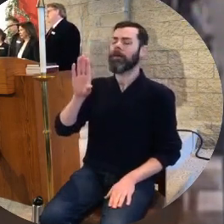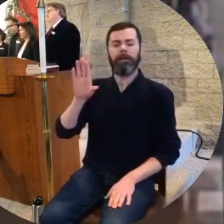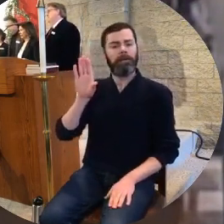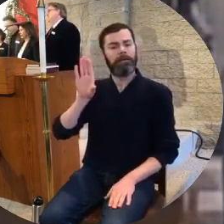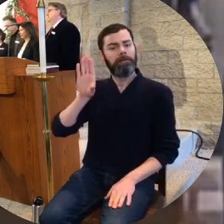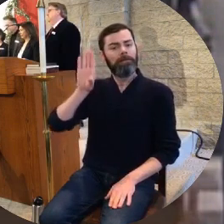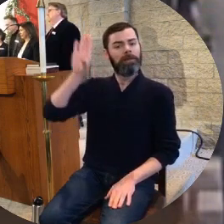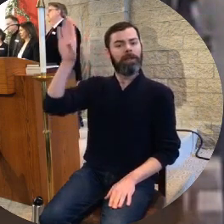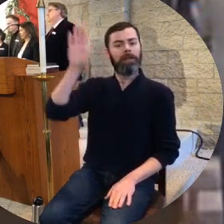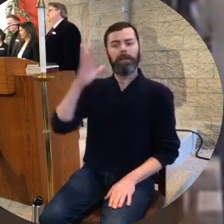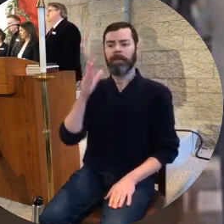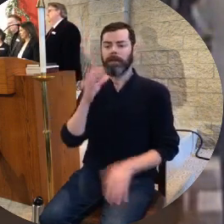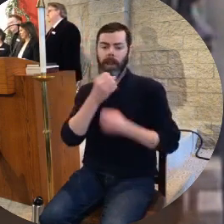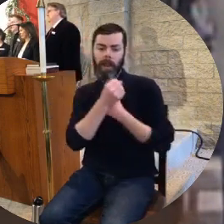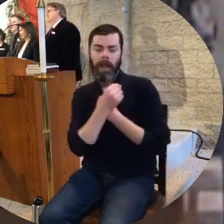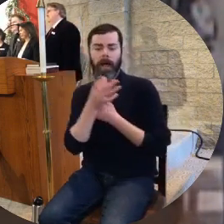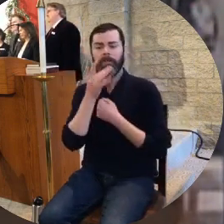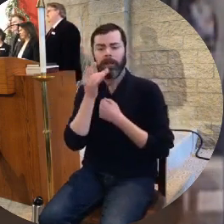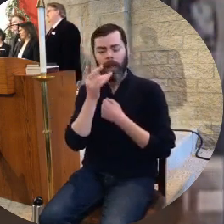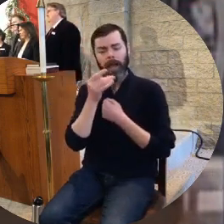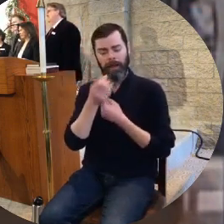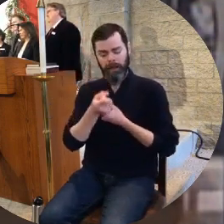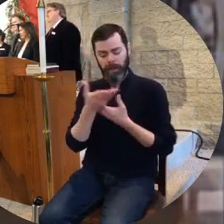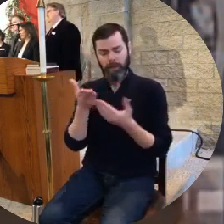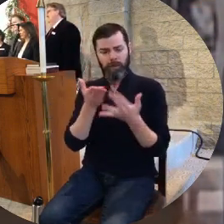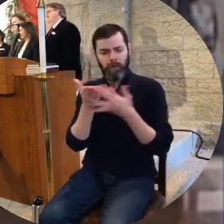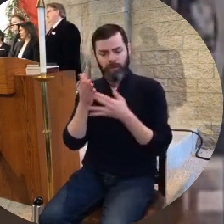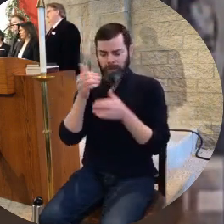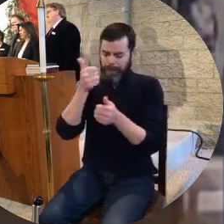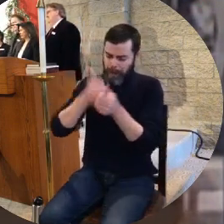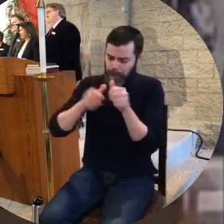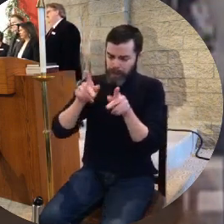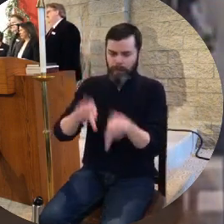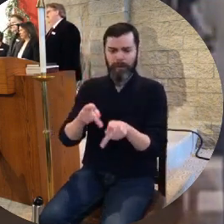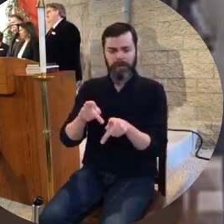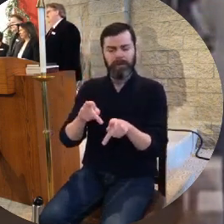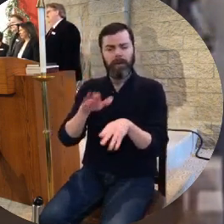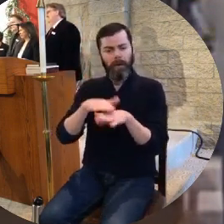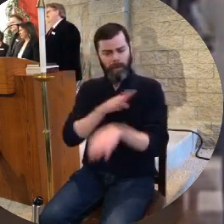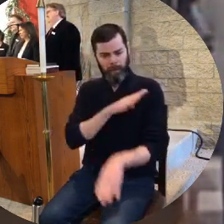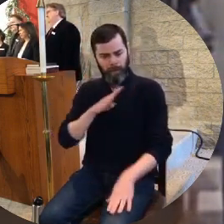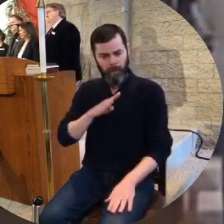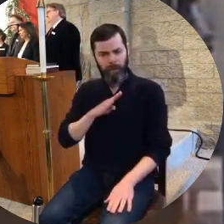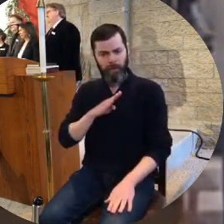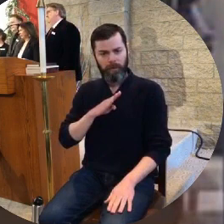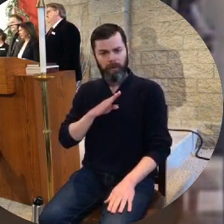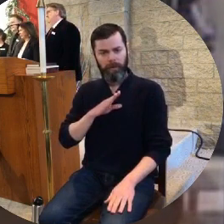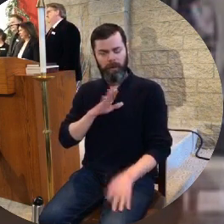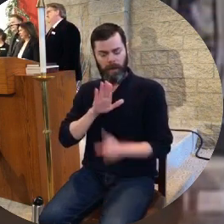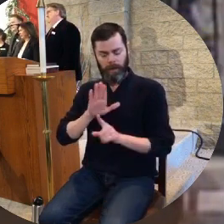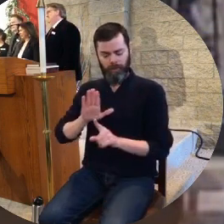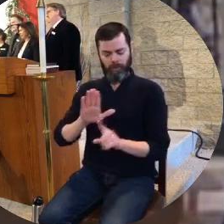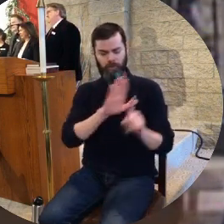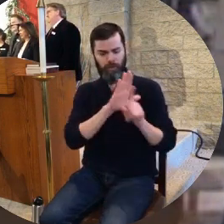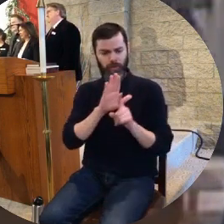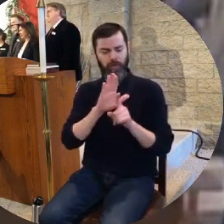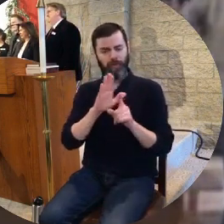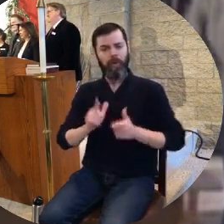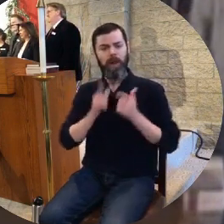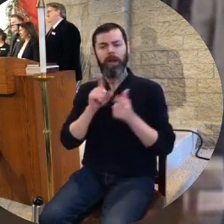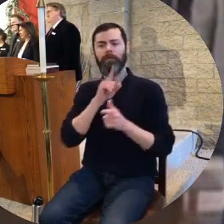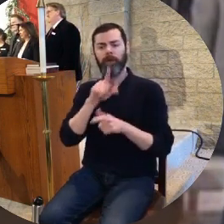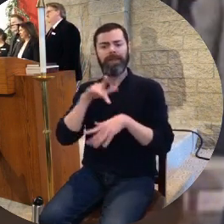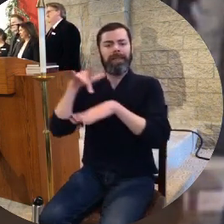life expresses through each and every one of you. And we know that your life blesses the lives of